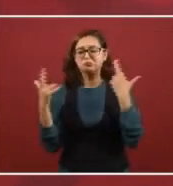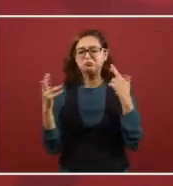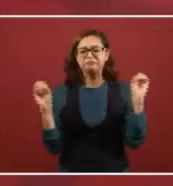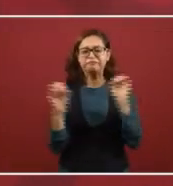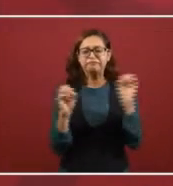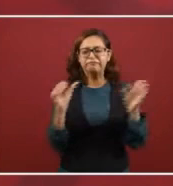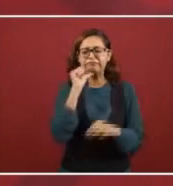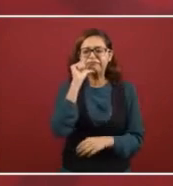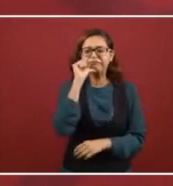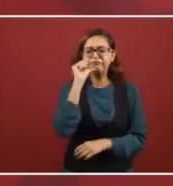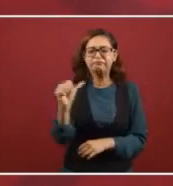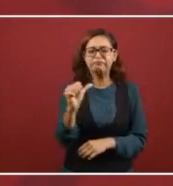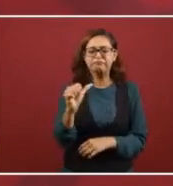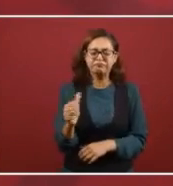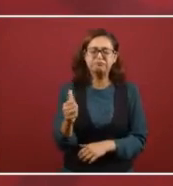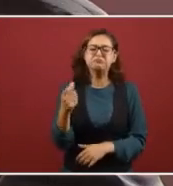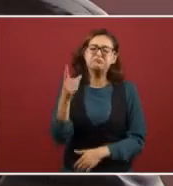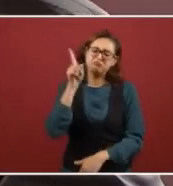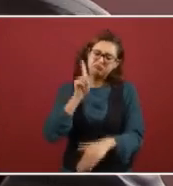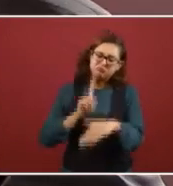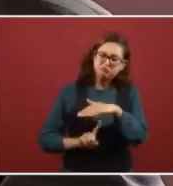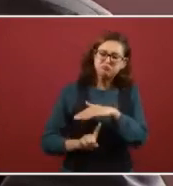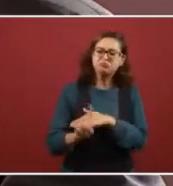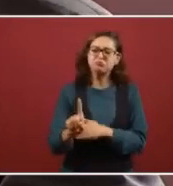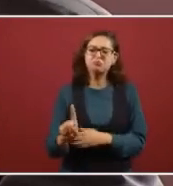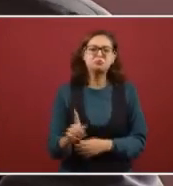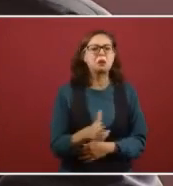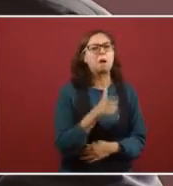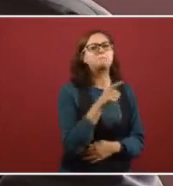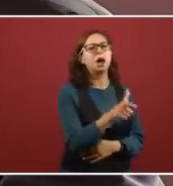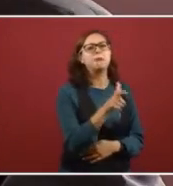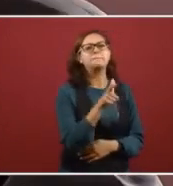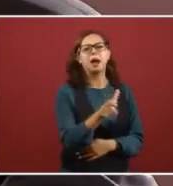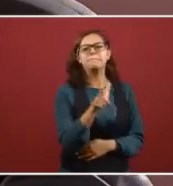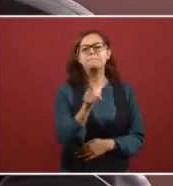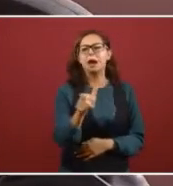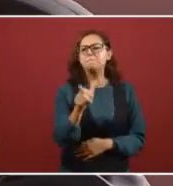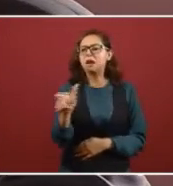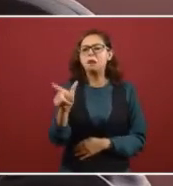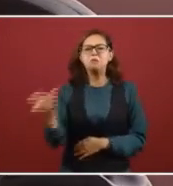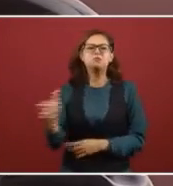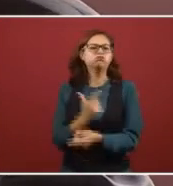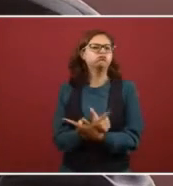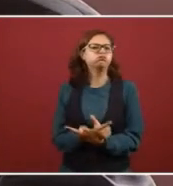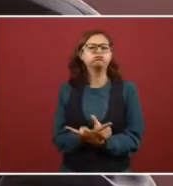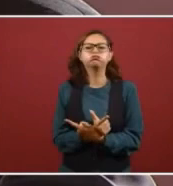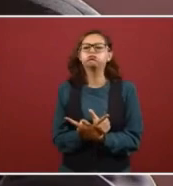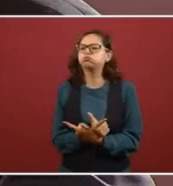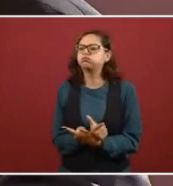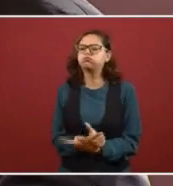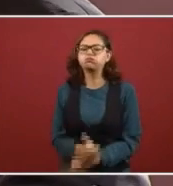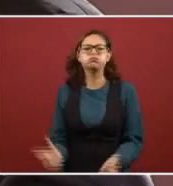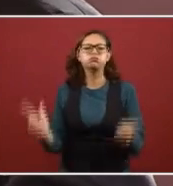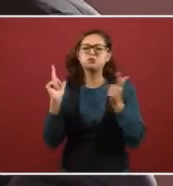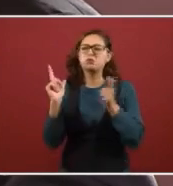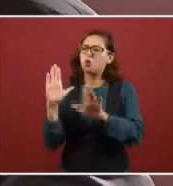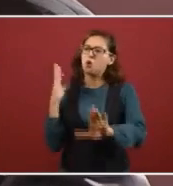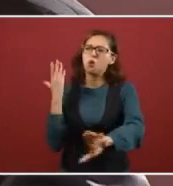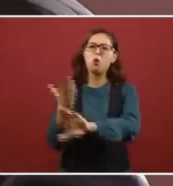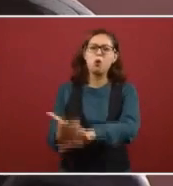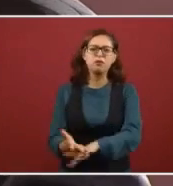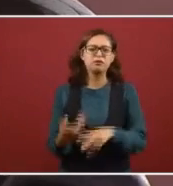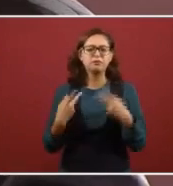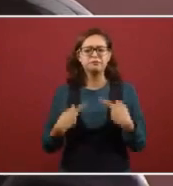he wouldn't hear the cries of the injured, and he entered and he started to shoot